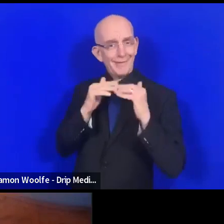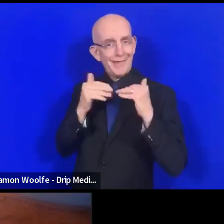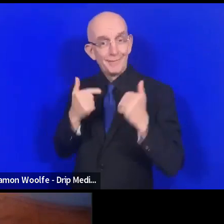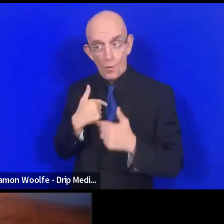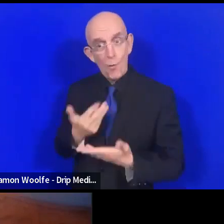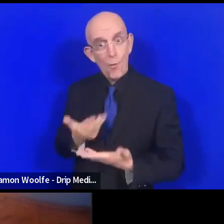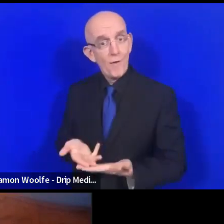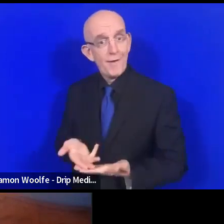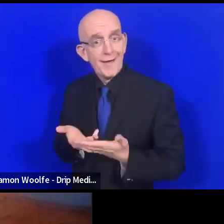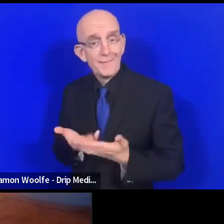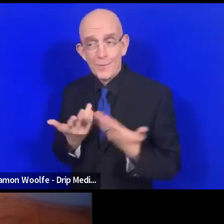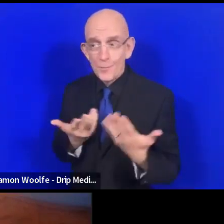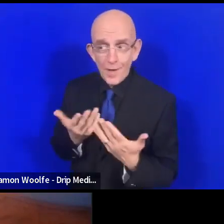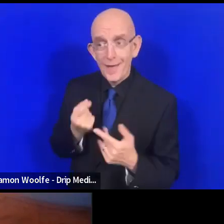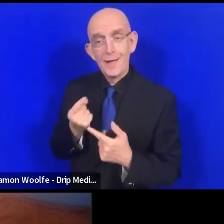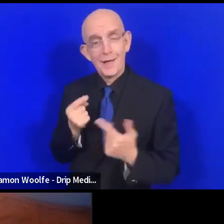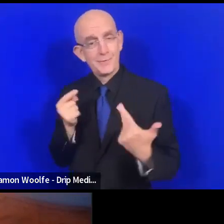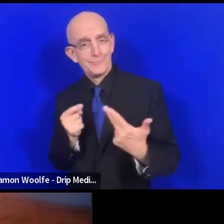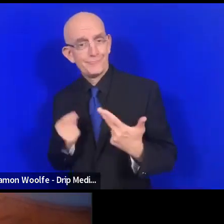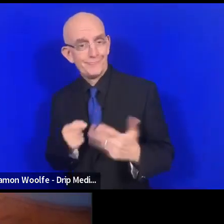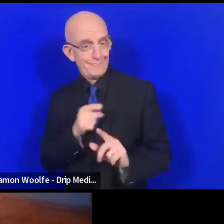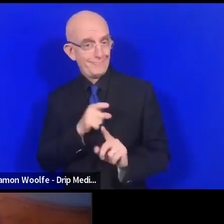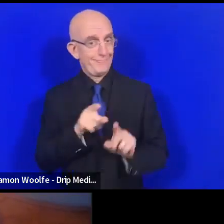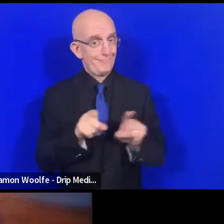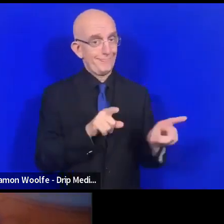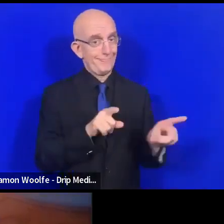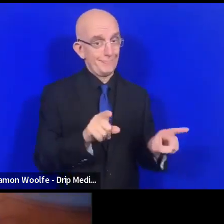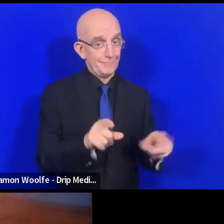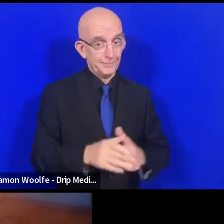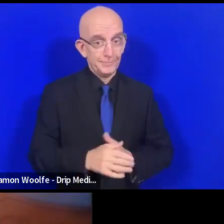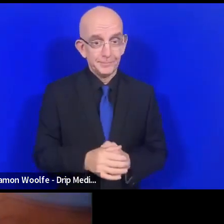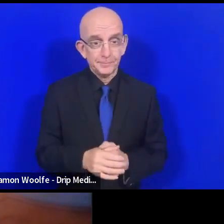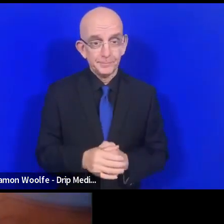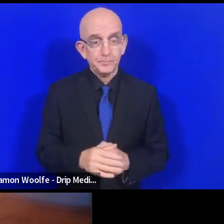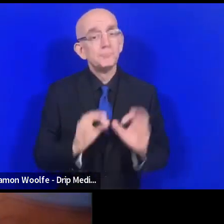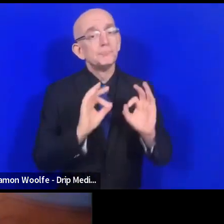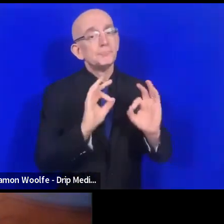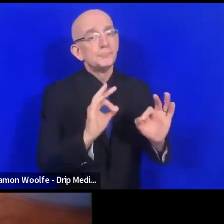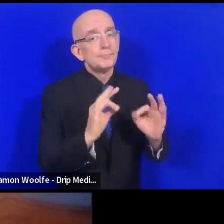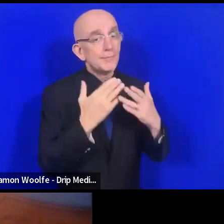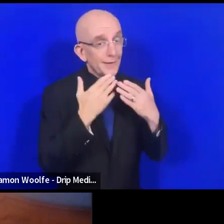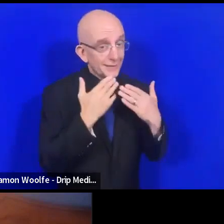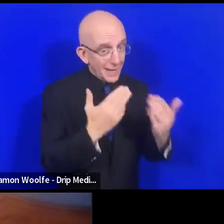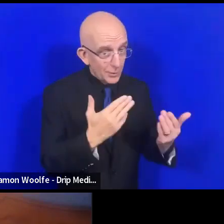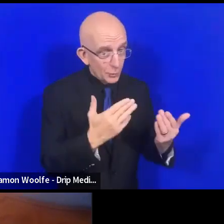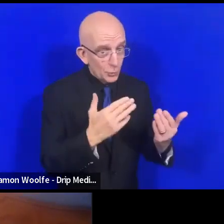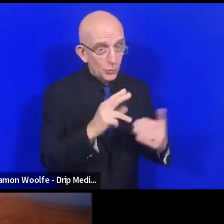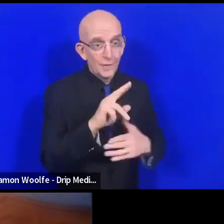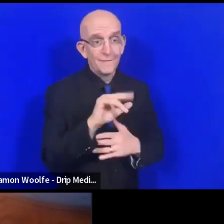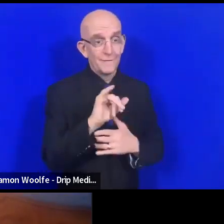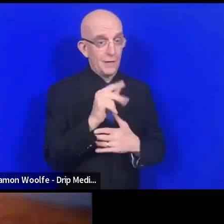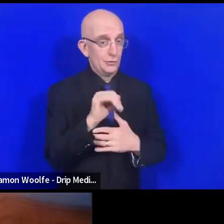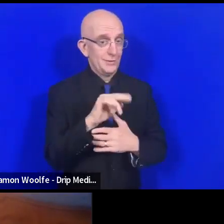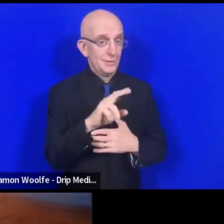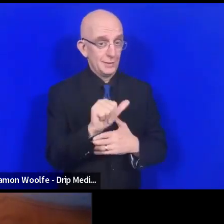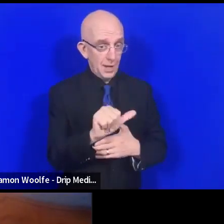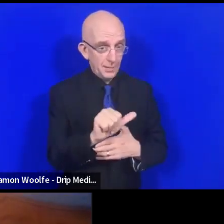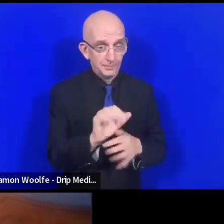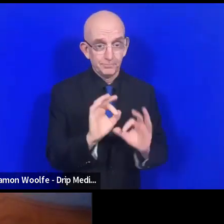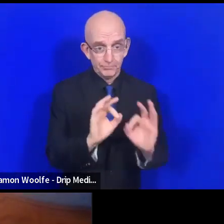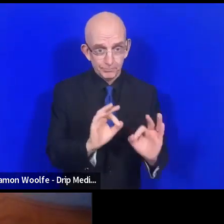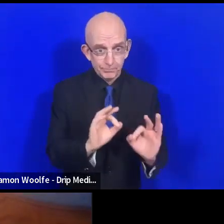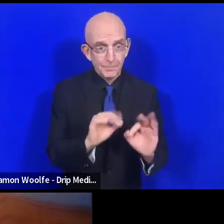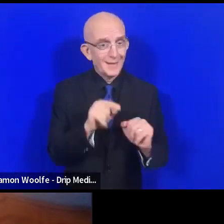Thanks for that, Virginia. And yeah, for providing that guidance in the absence of there being kind of one repository of that type of